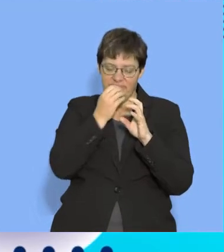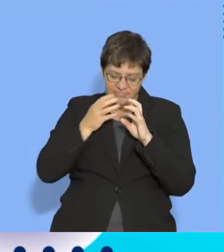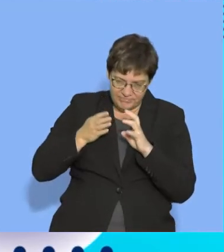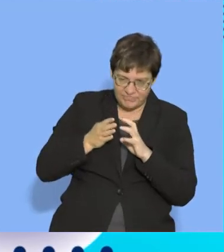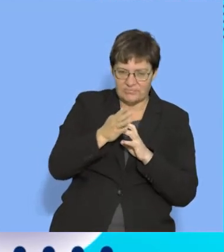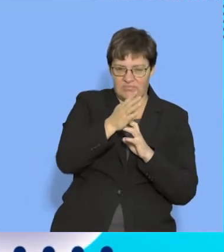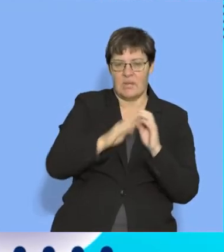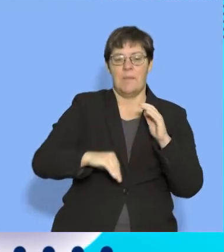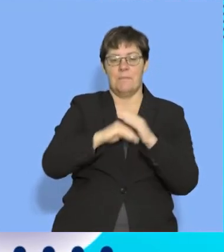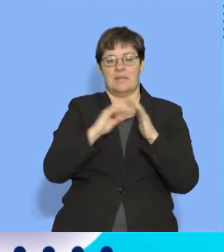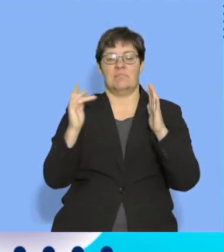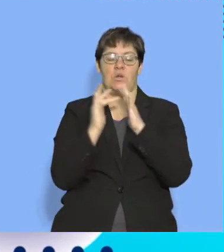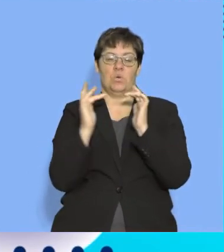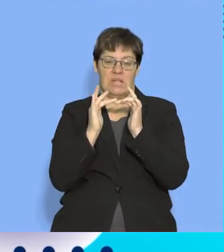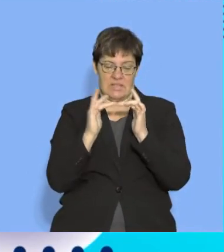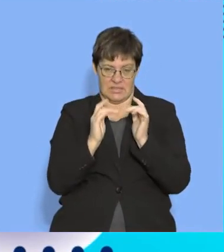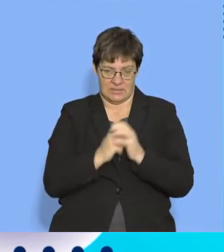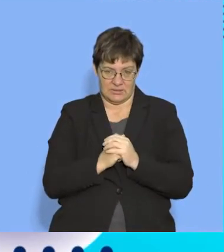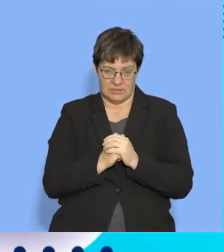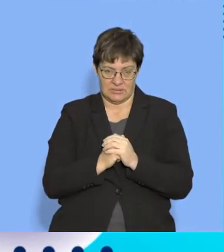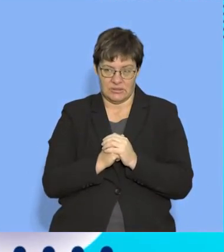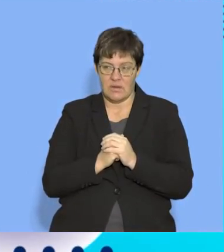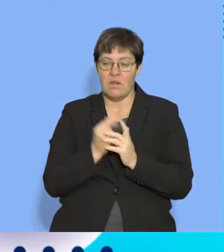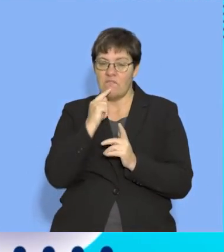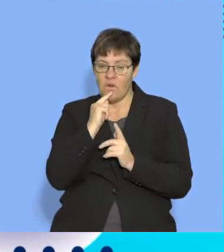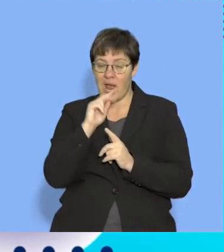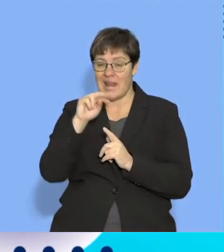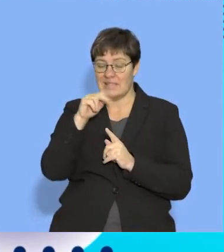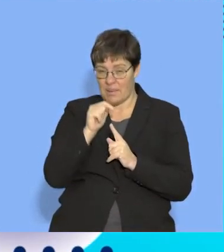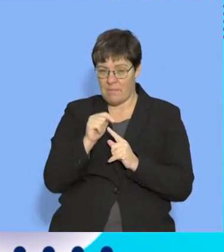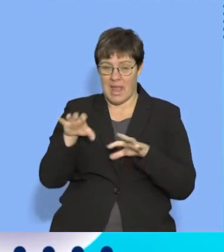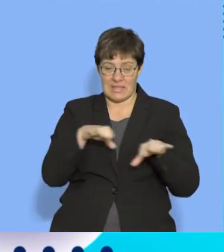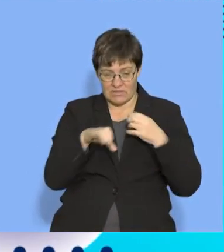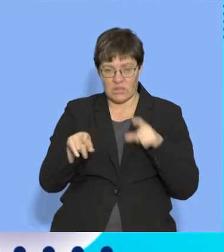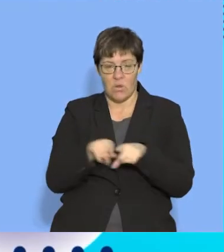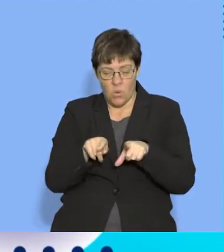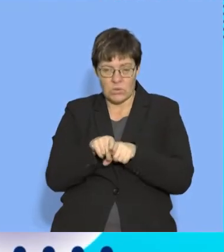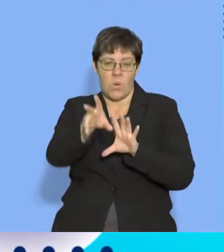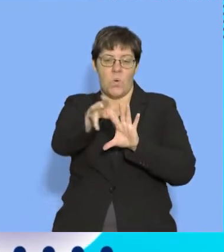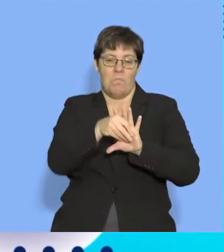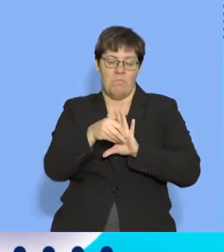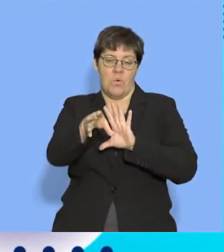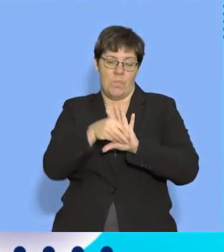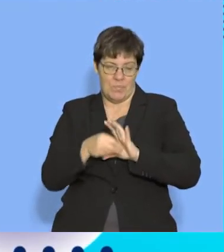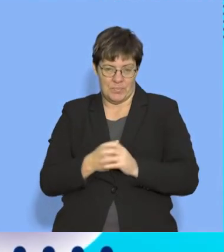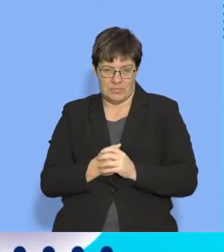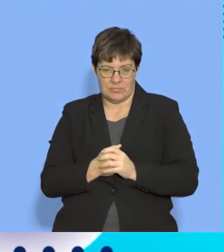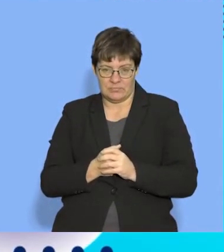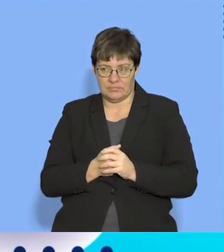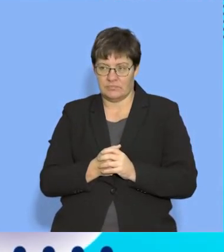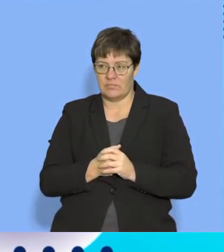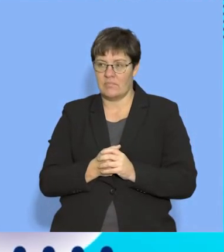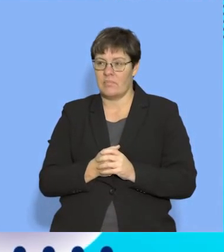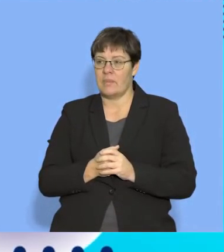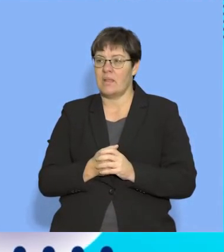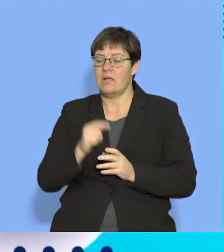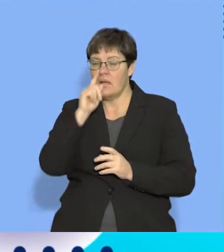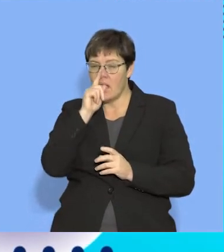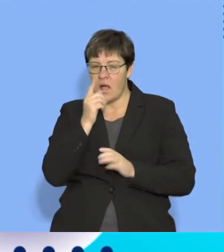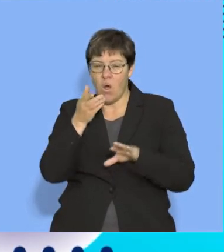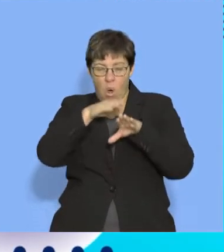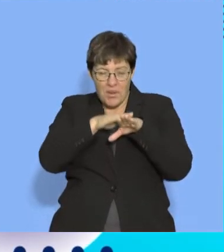to get in maximum contact with the surface for enzyme activity as well as absorption. Third, we spoke